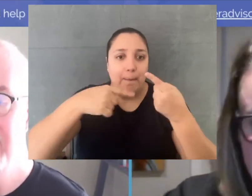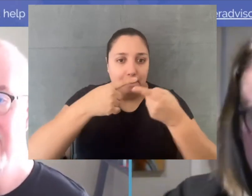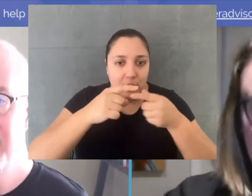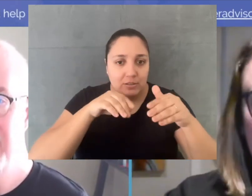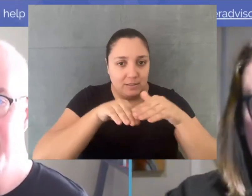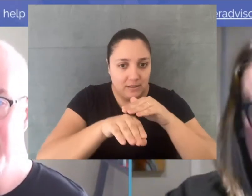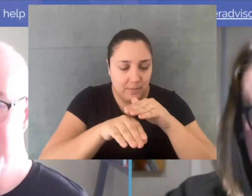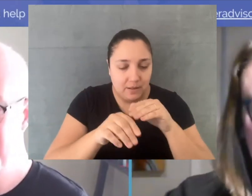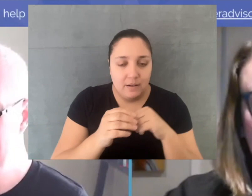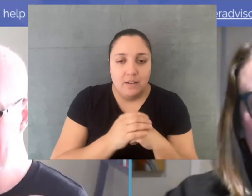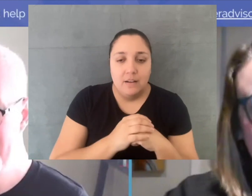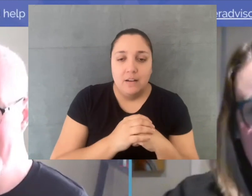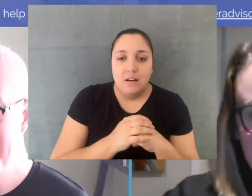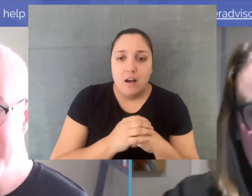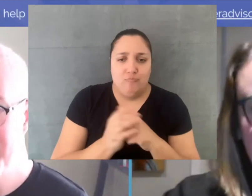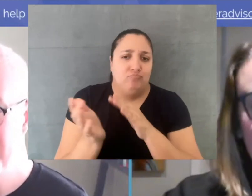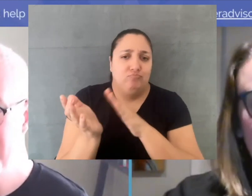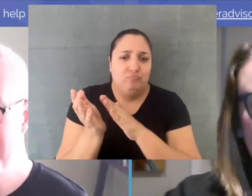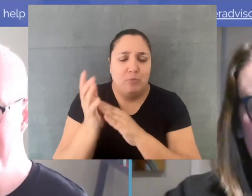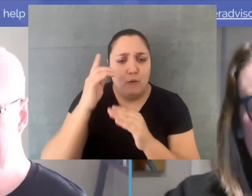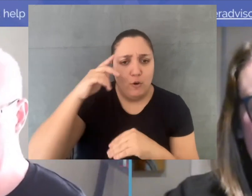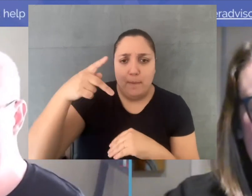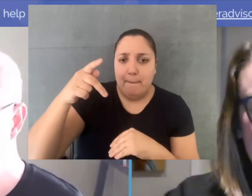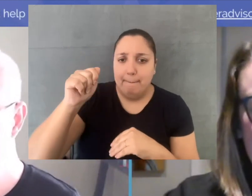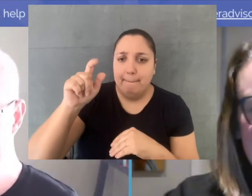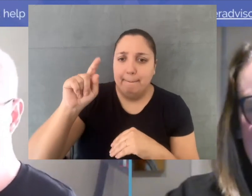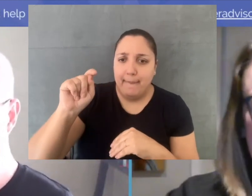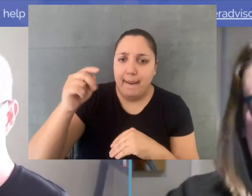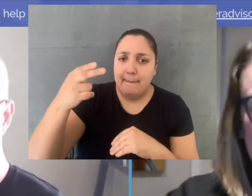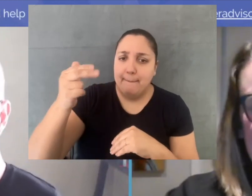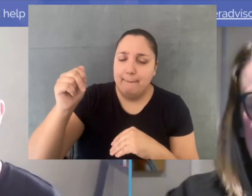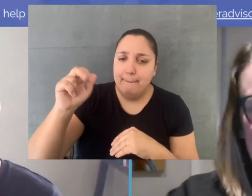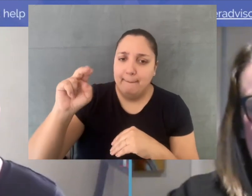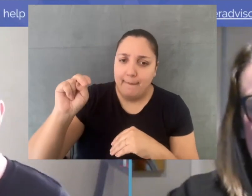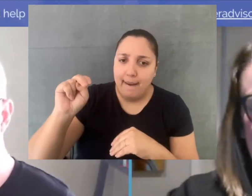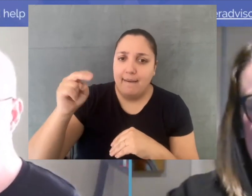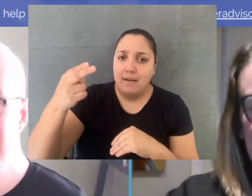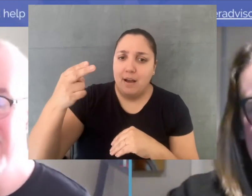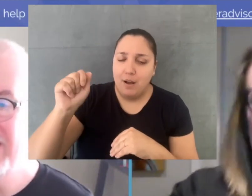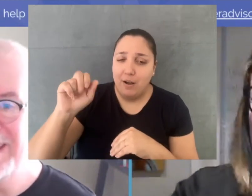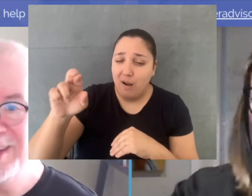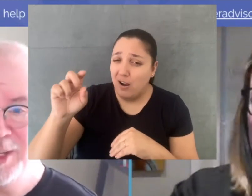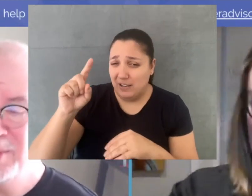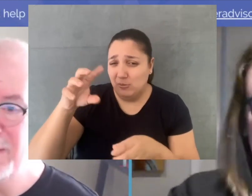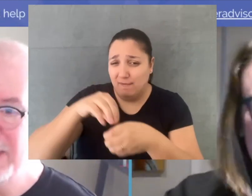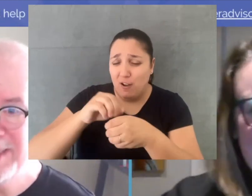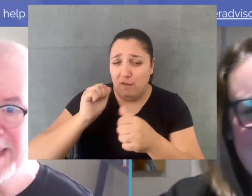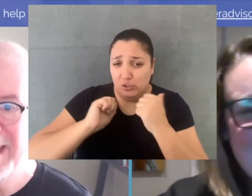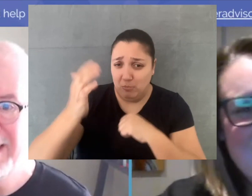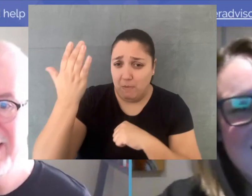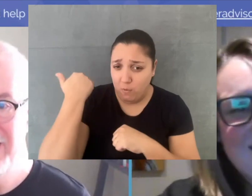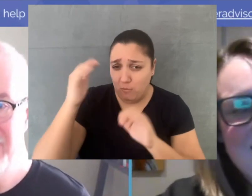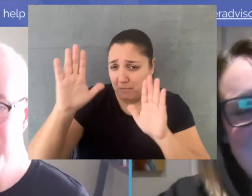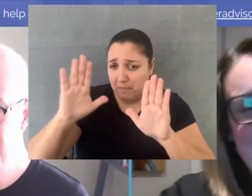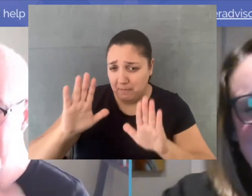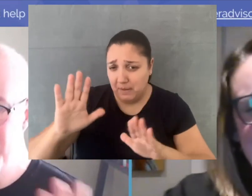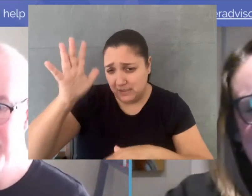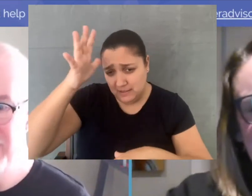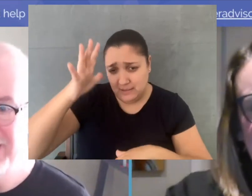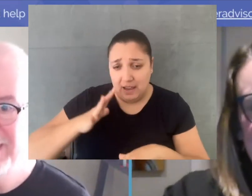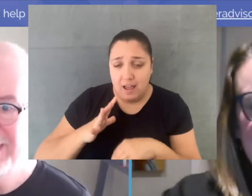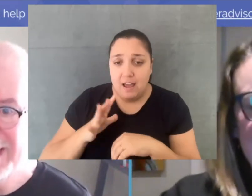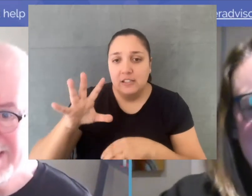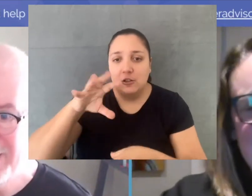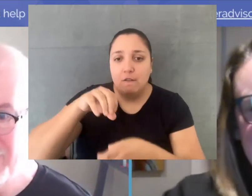mind. A shout out to my friend Pat Maher, who's been on the show before and is an amazing guy, founder